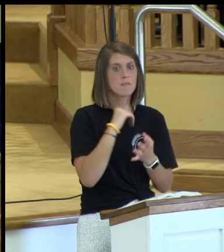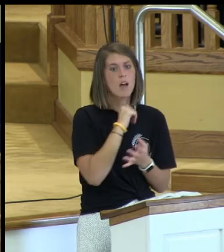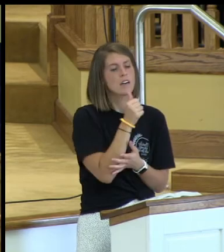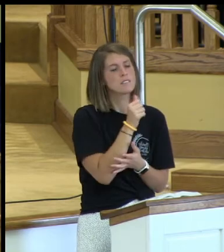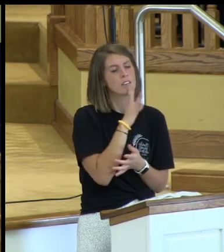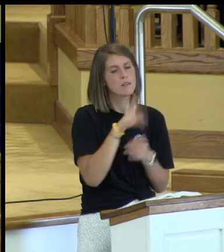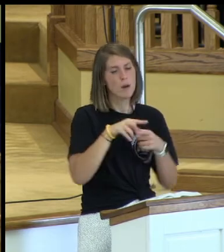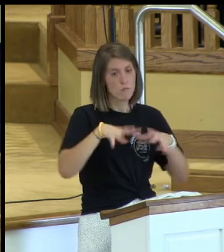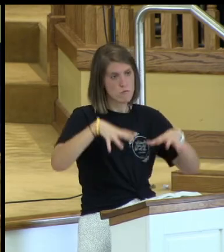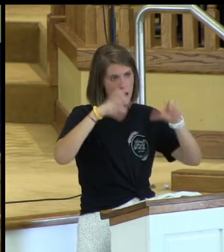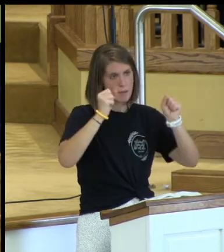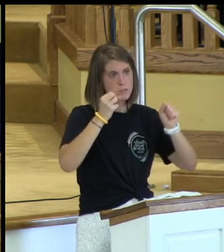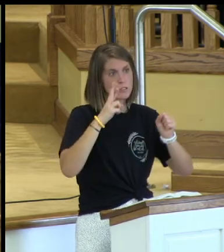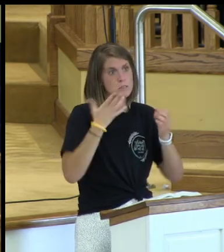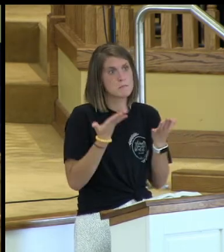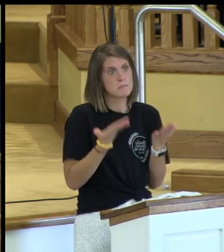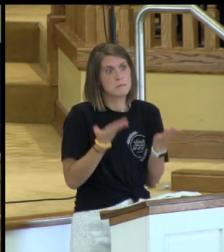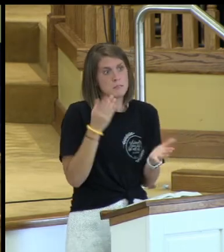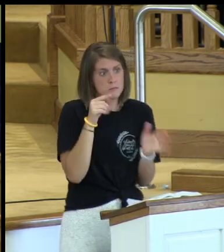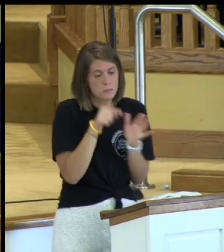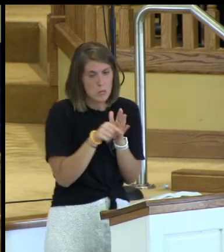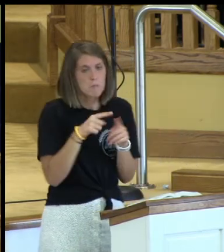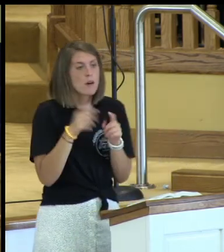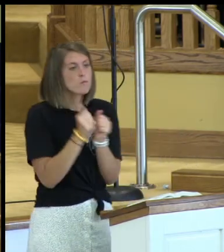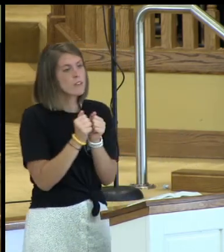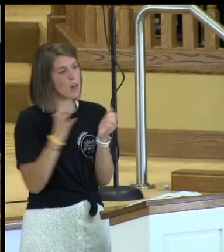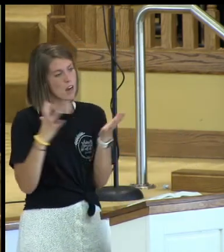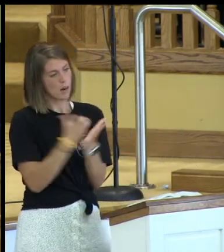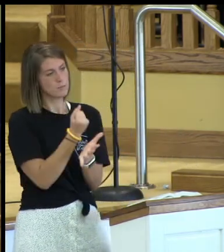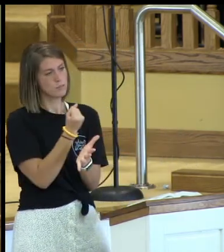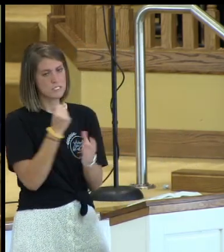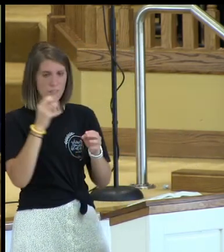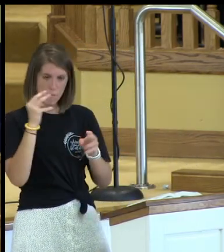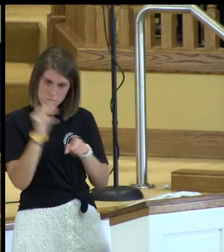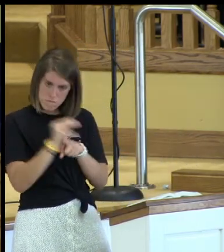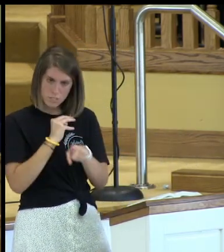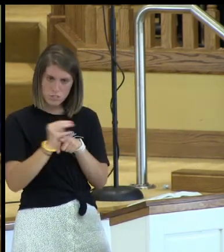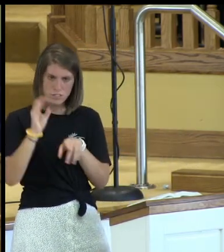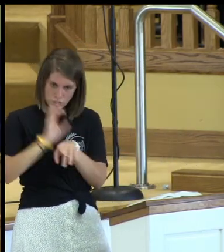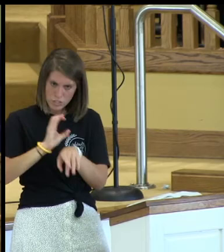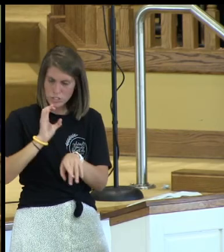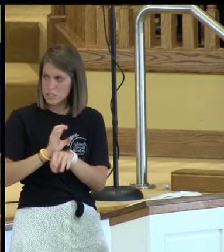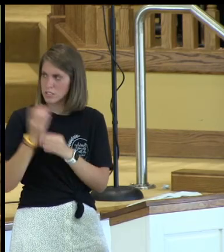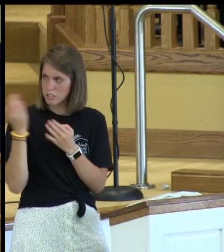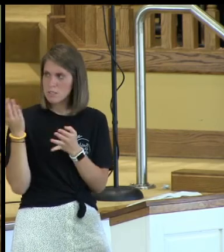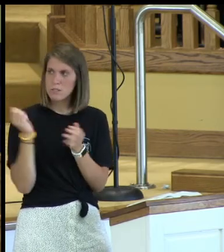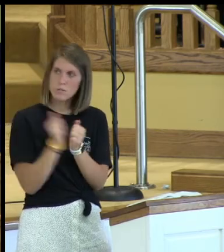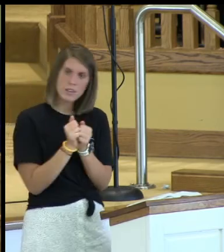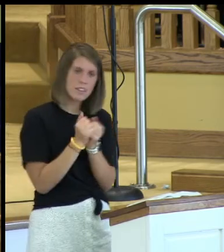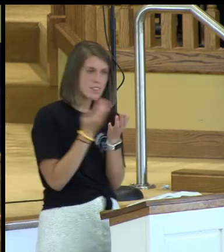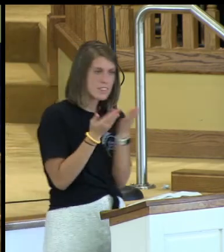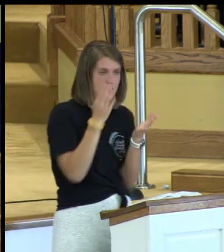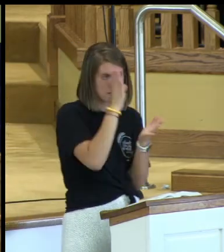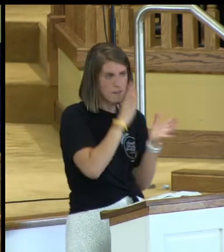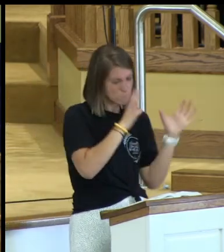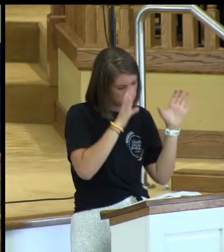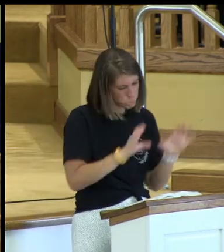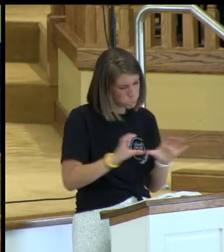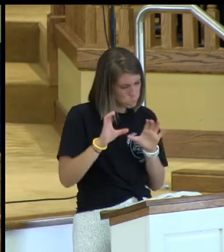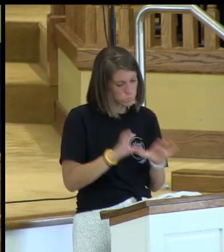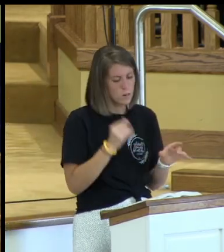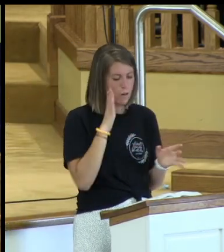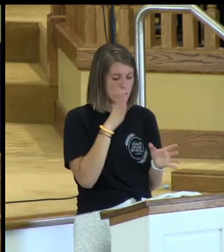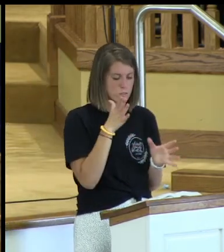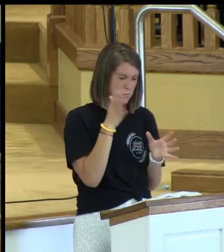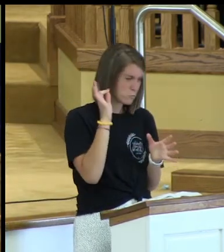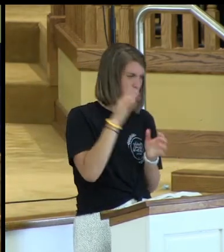about the rapture, even the possible persecution, but what's coming with our opportunity as a ministry, as a church, and with the things that God has been doing. And I'll get